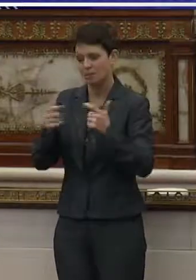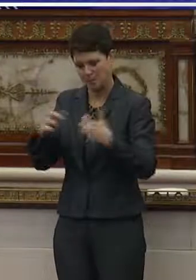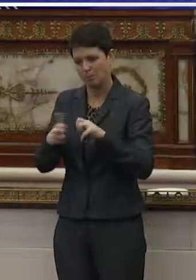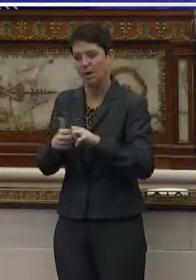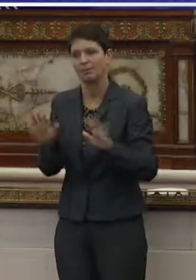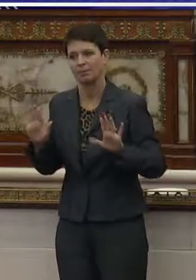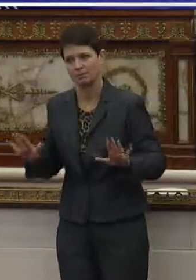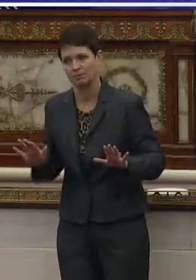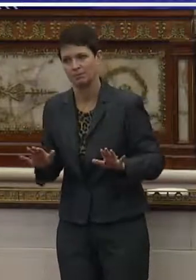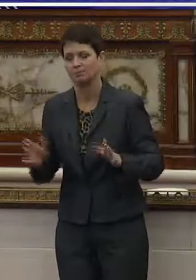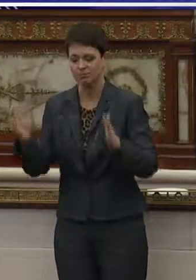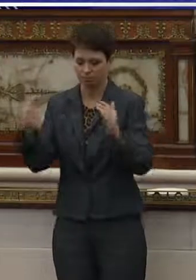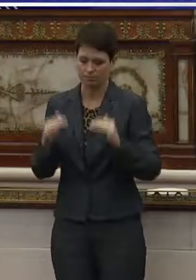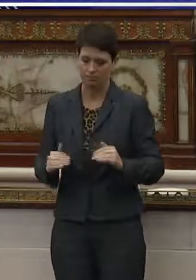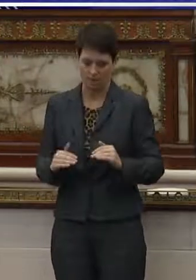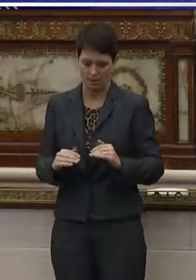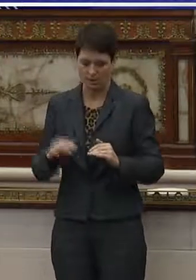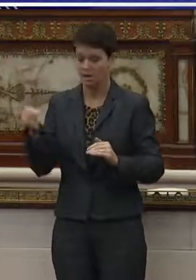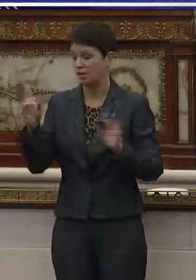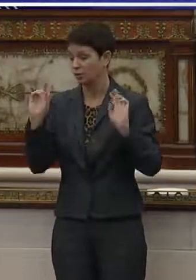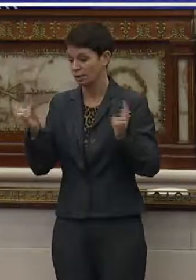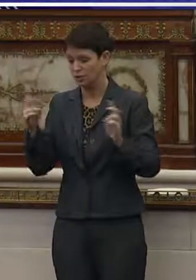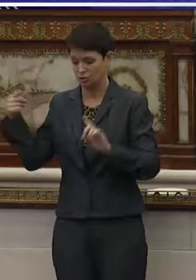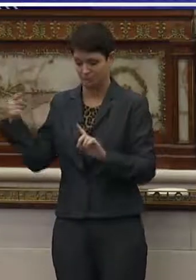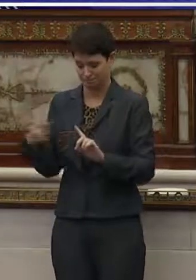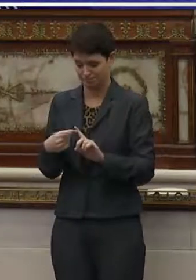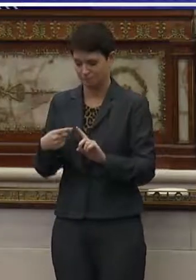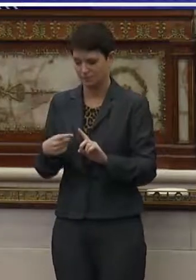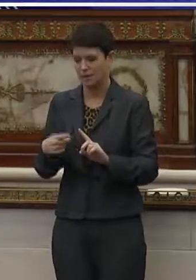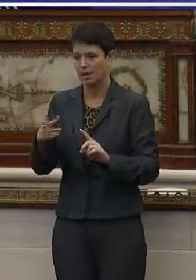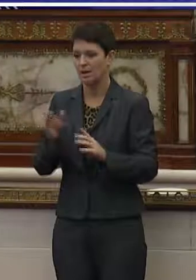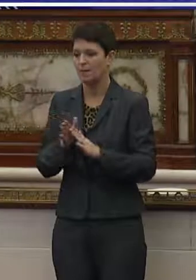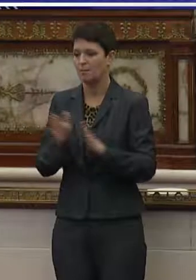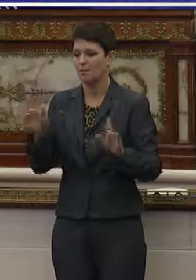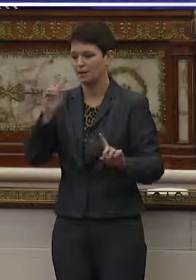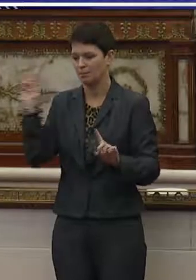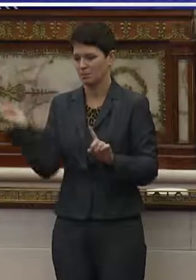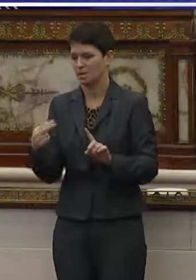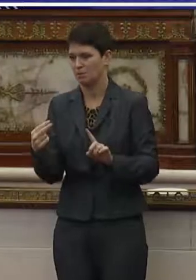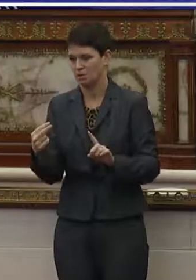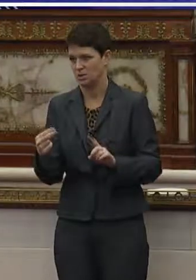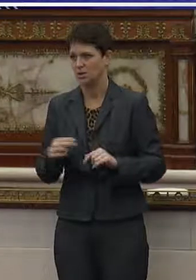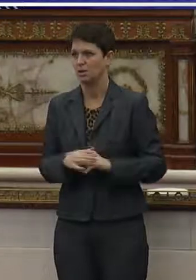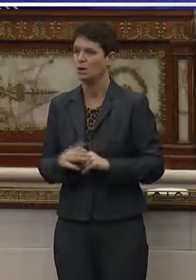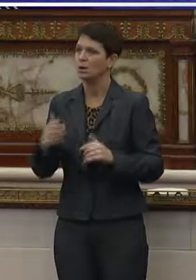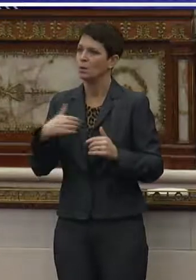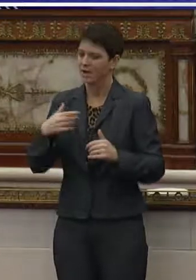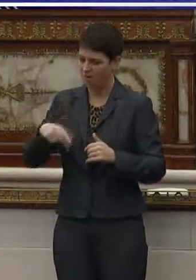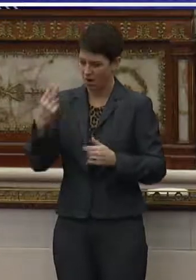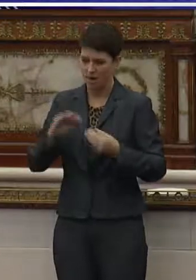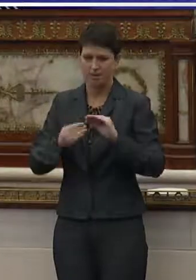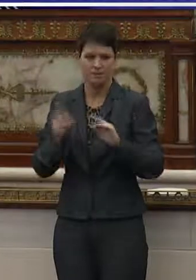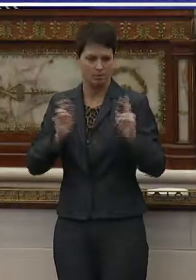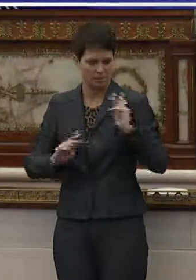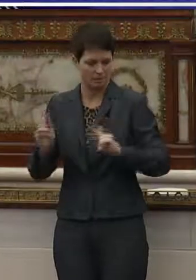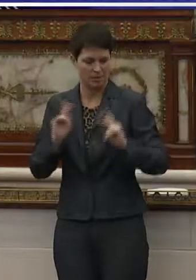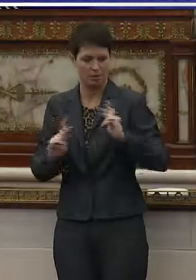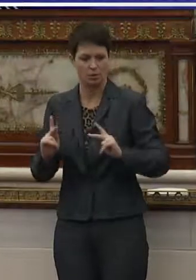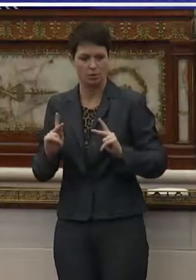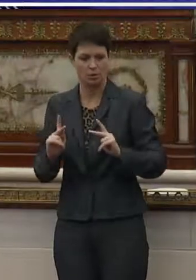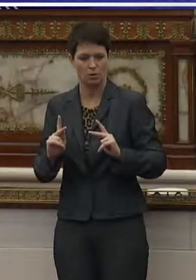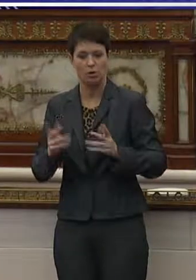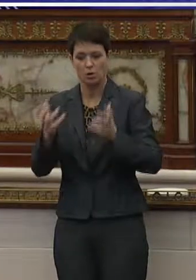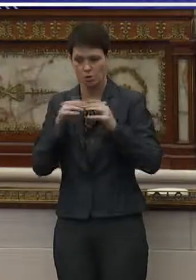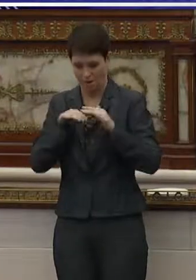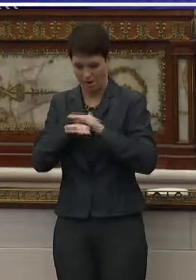problem. Another issue around this idea of public perception, while we have a good amount of people who do want access